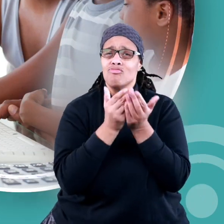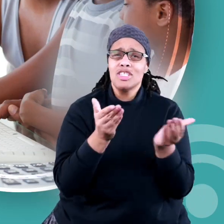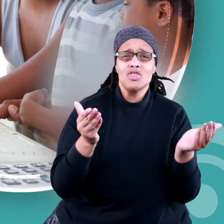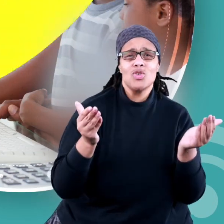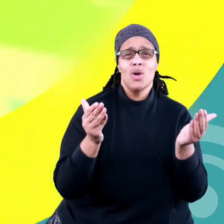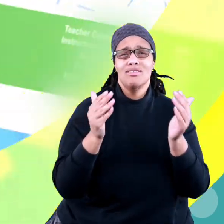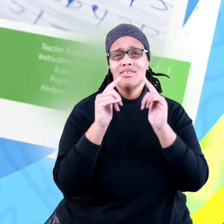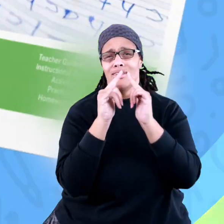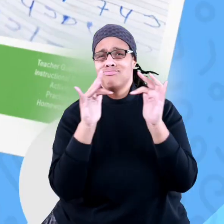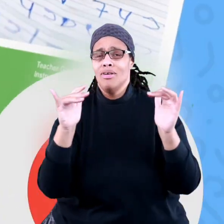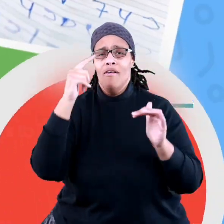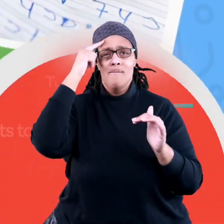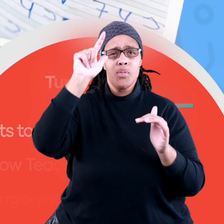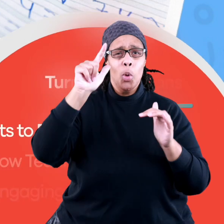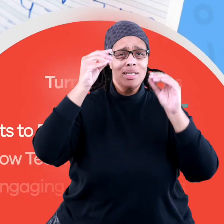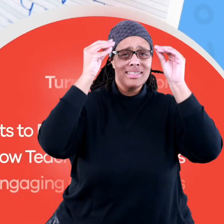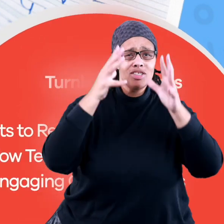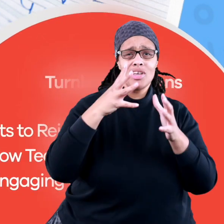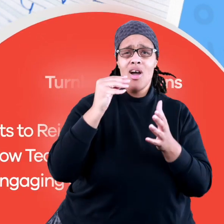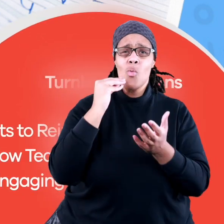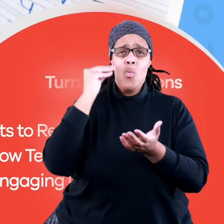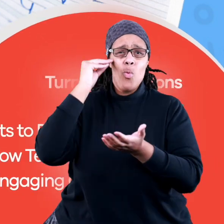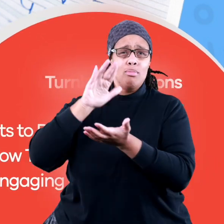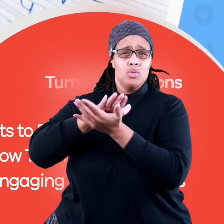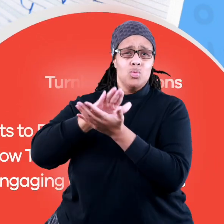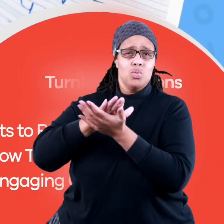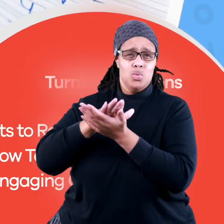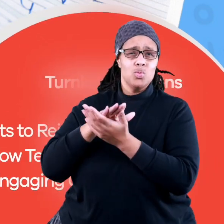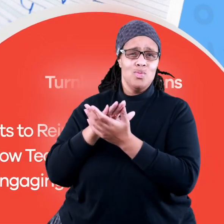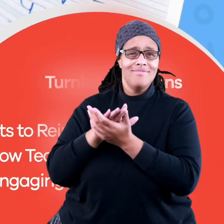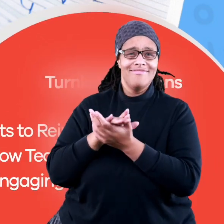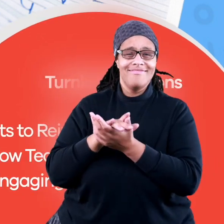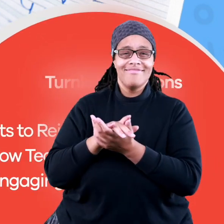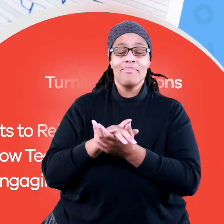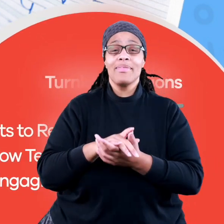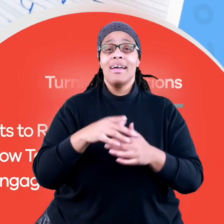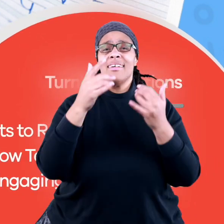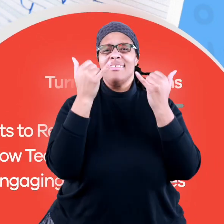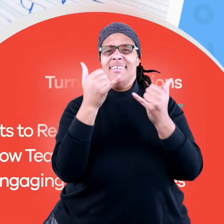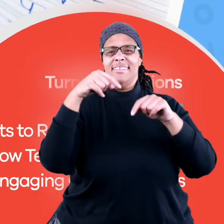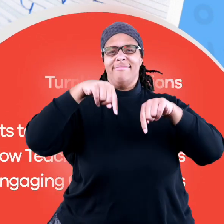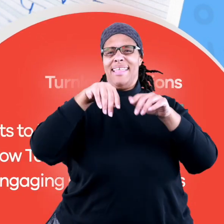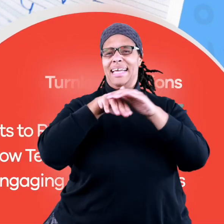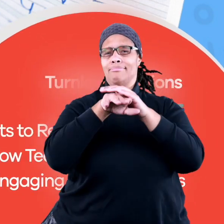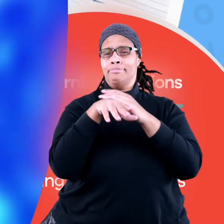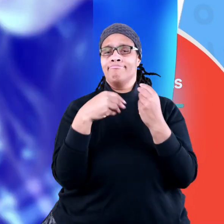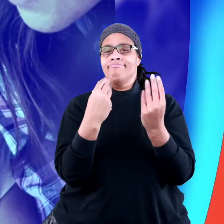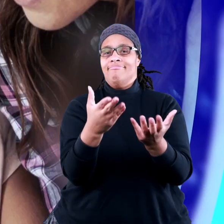free resources and turnkey solutions for teachers and homeschoolers.